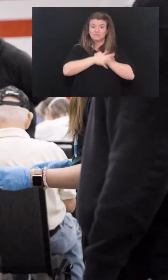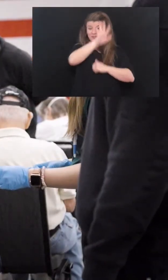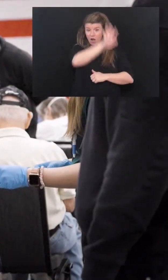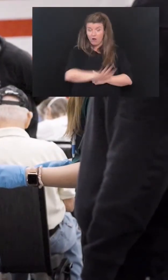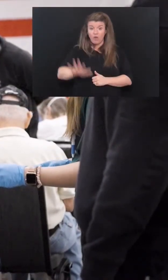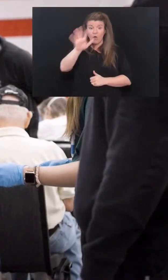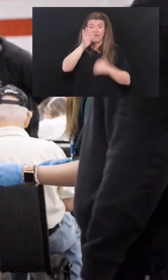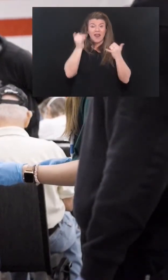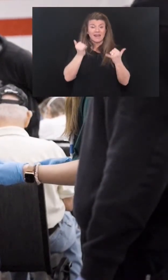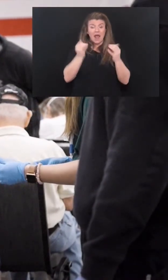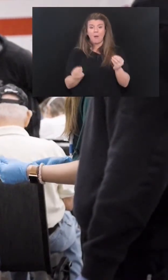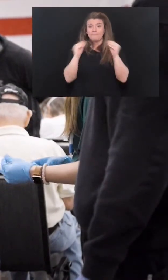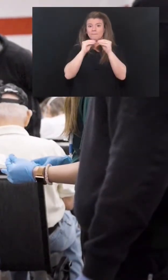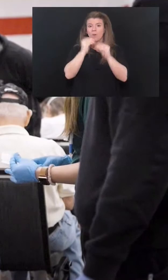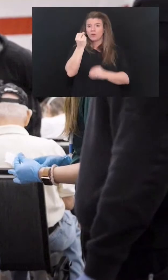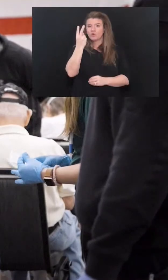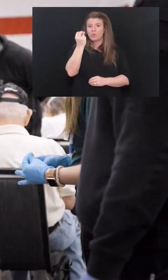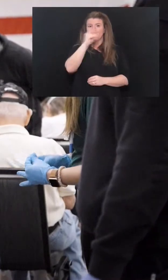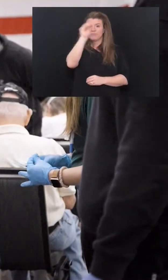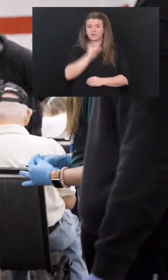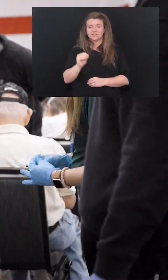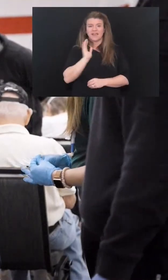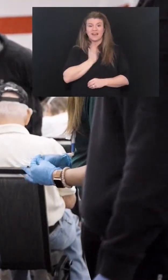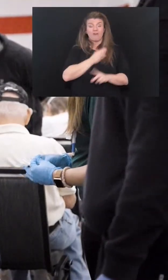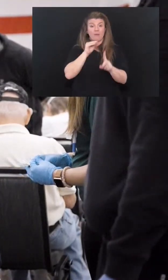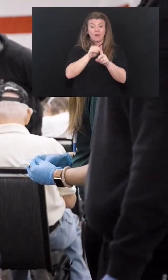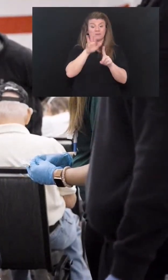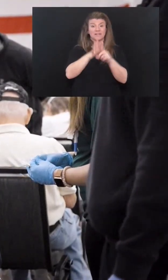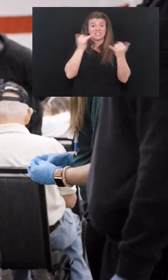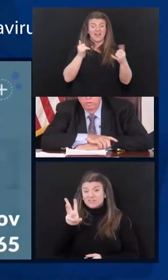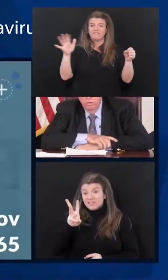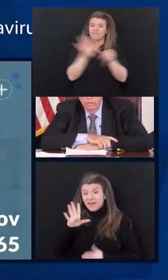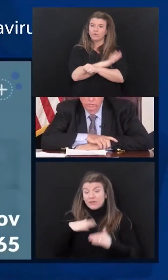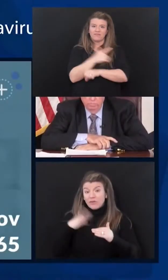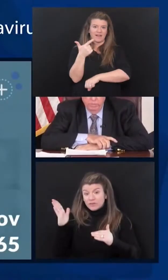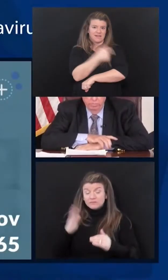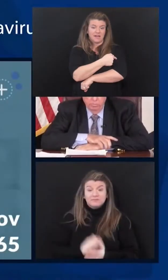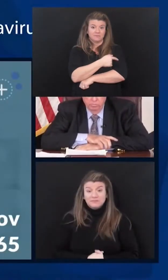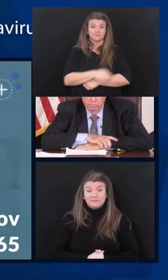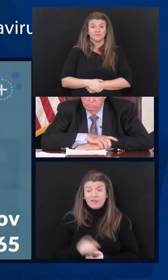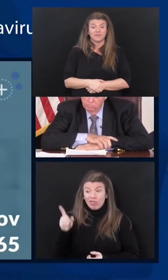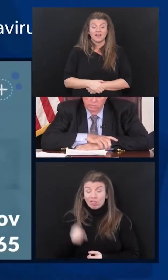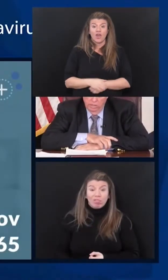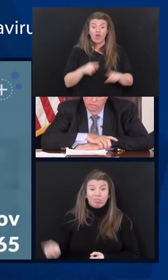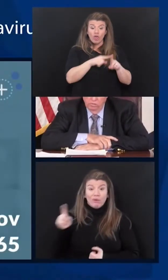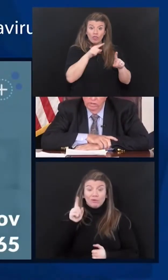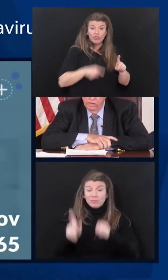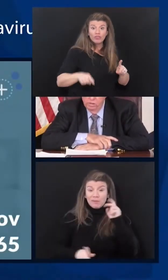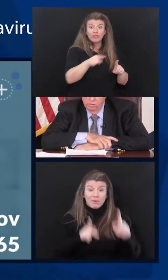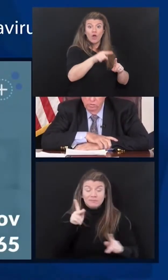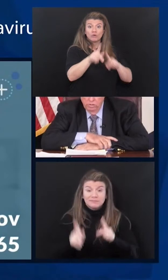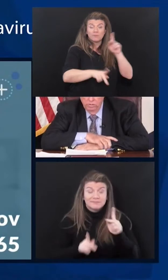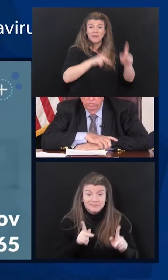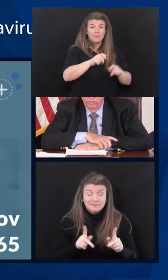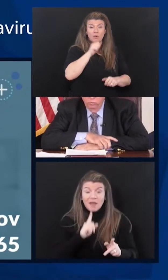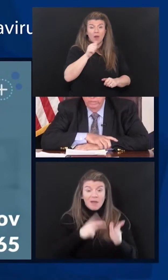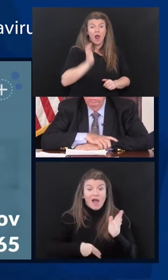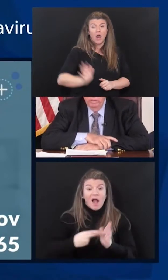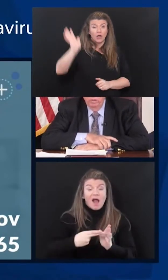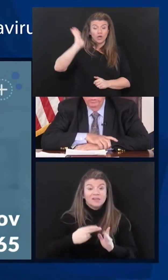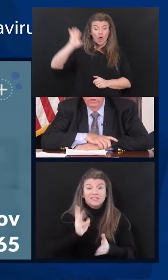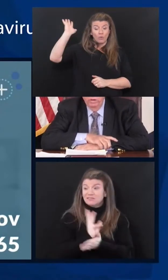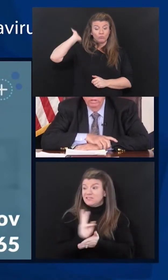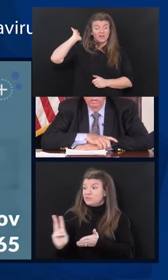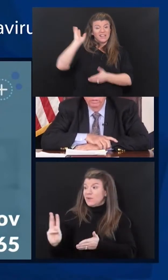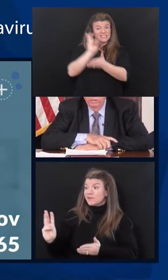Now, more than 12% of the state's population is fully vaccinated. Those people, not long ago, 6